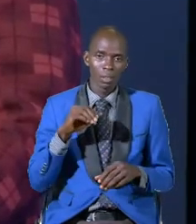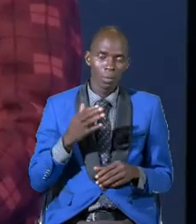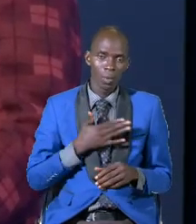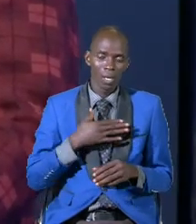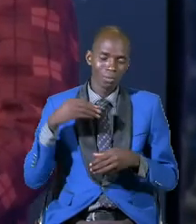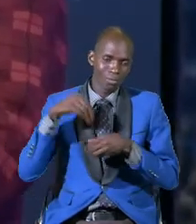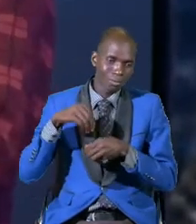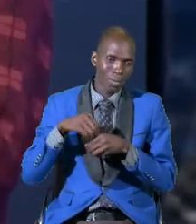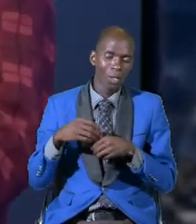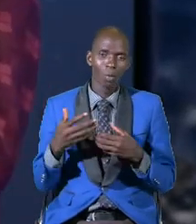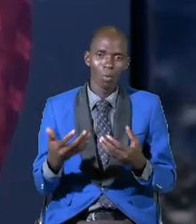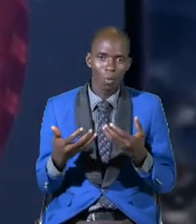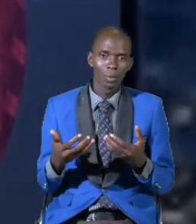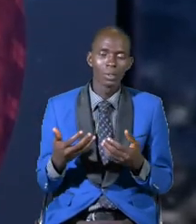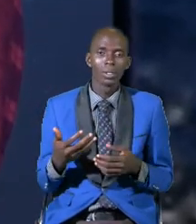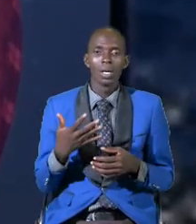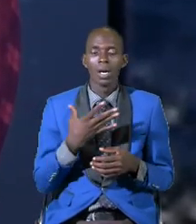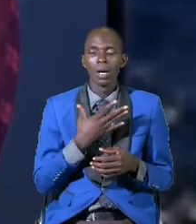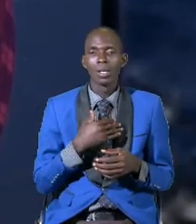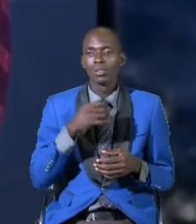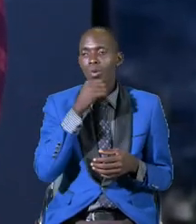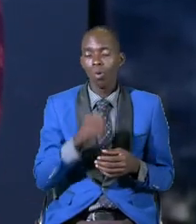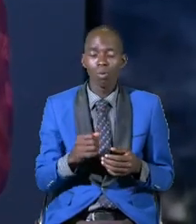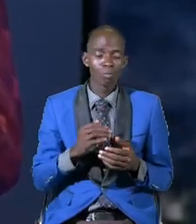conviction, as the old passed